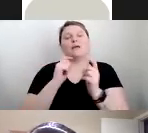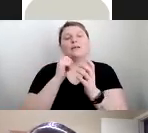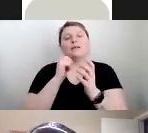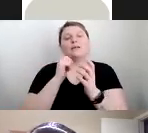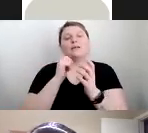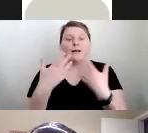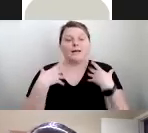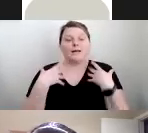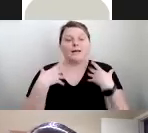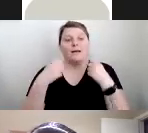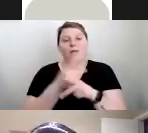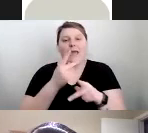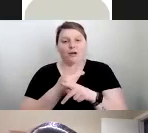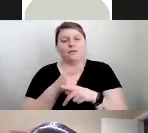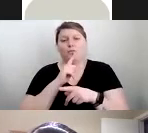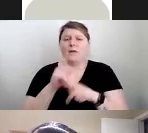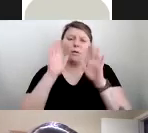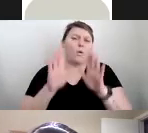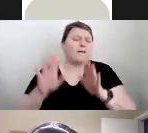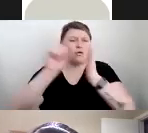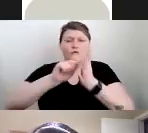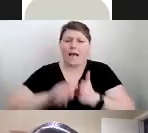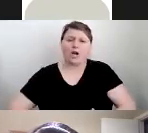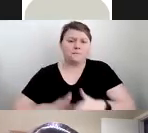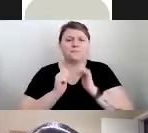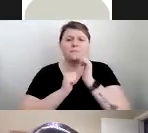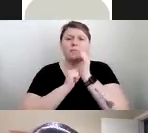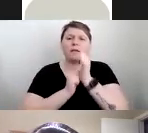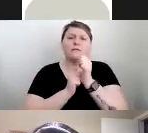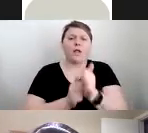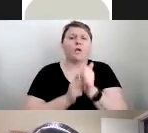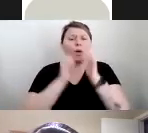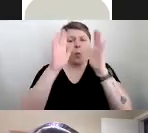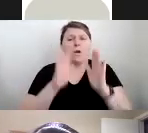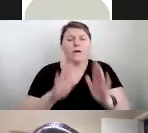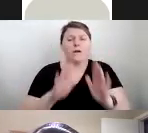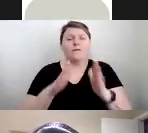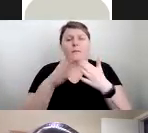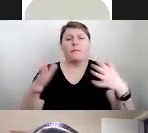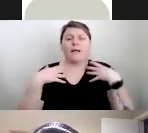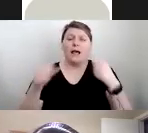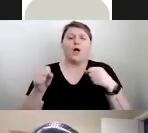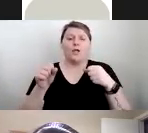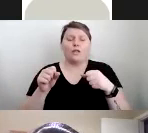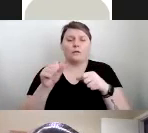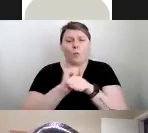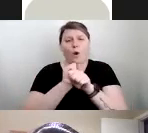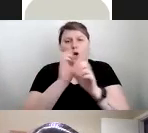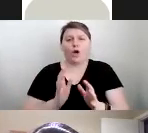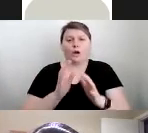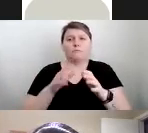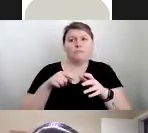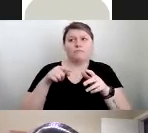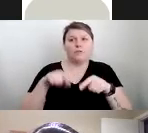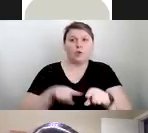is a fabulous writer, and he followed this fabulous public health practitioner throughout the world, kind of